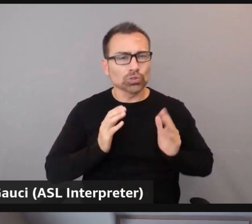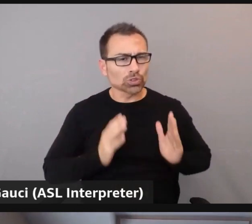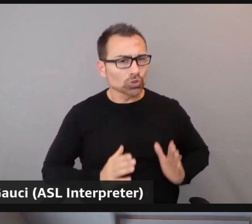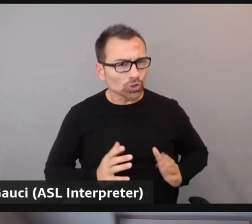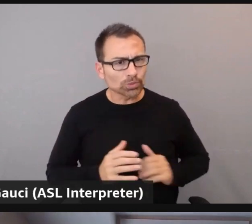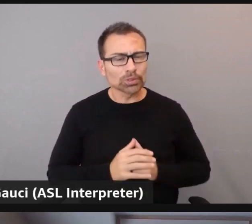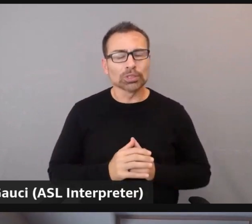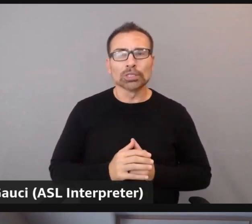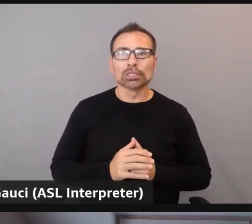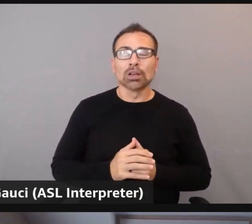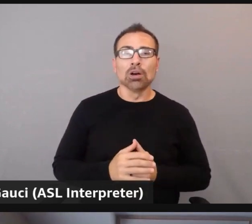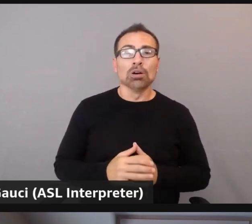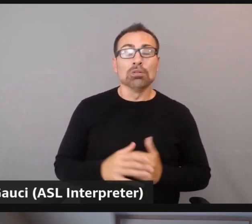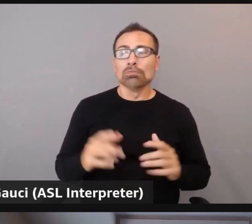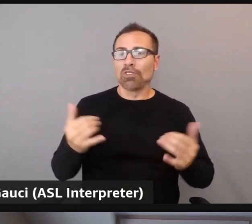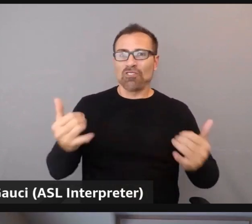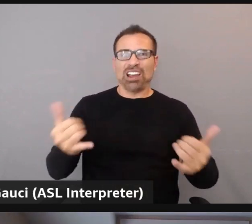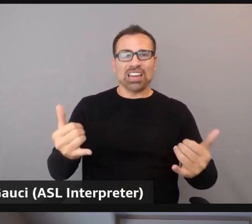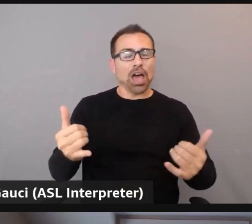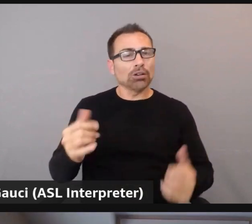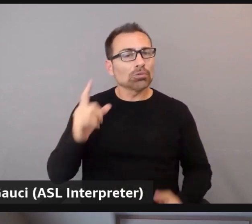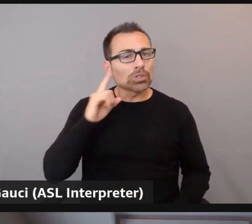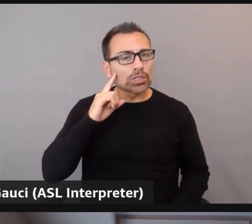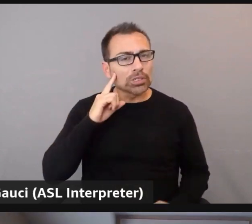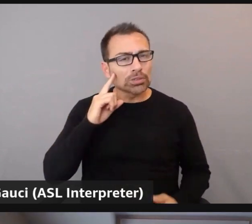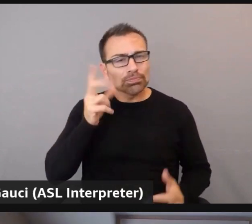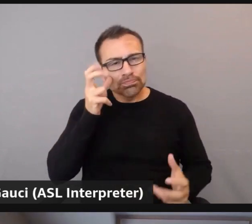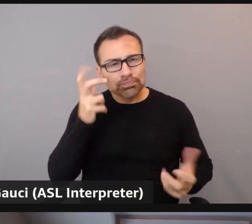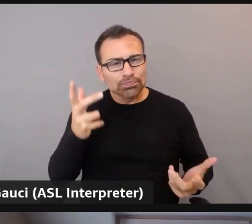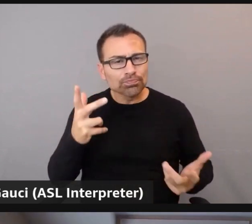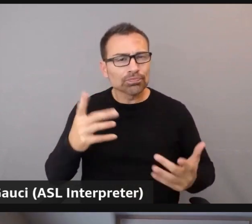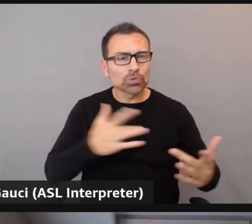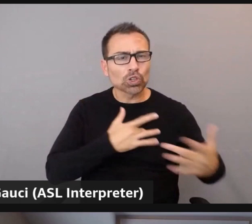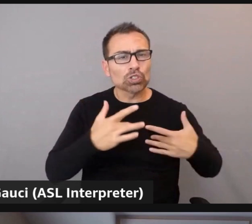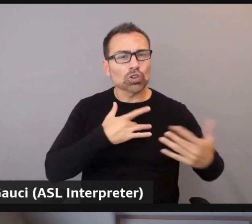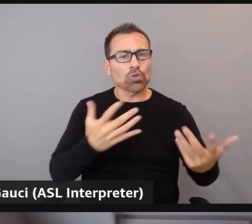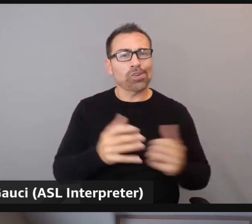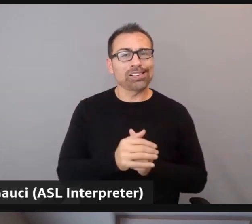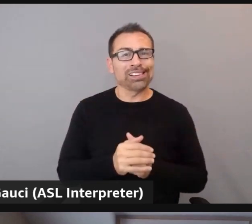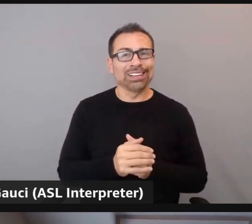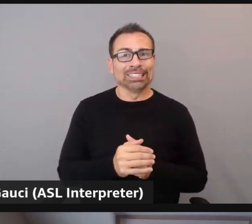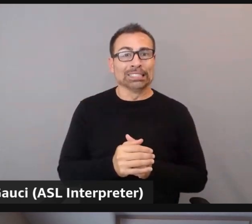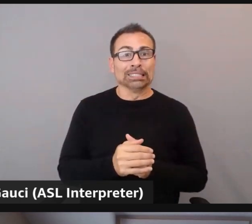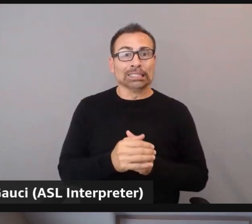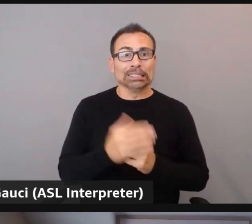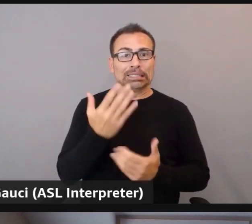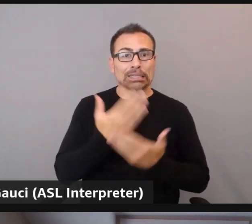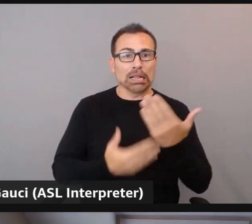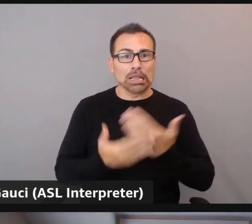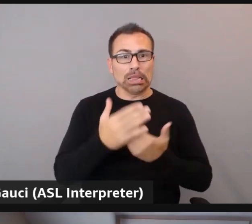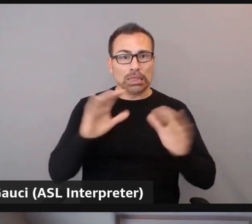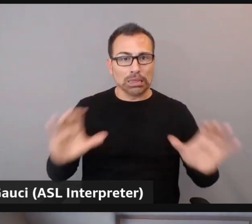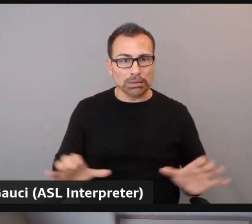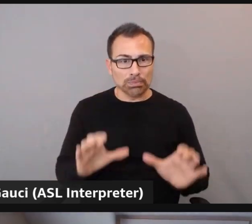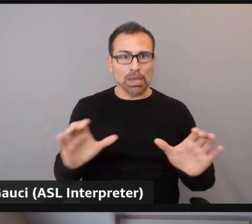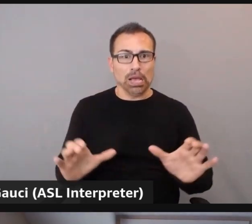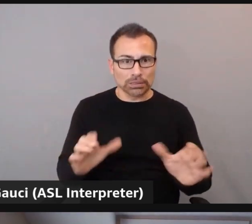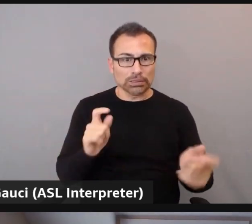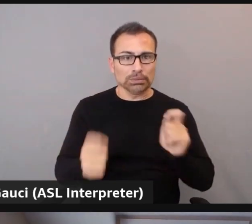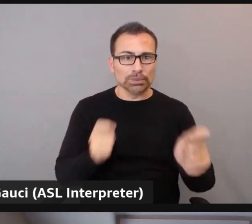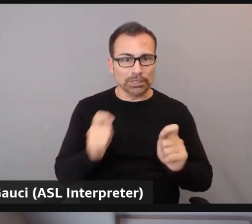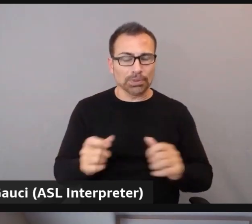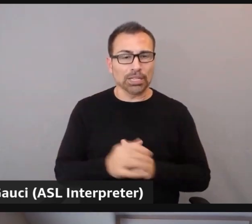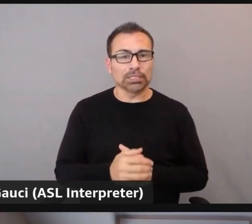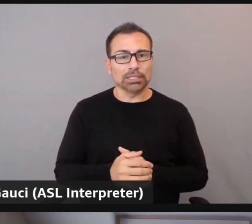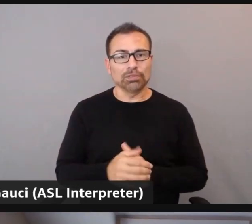current state where we're hearing a lot of customers have concern is it manually manipulated today. They're not manually handled. They're collecting it from one place,